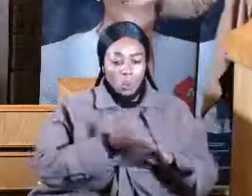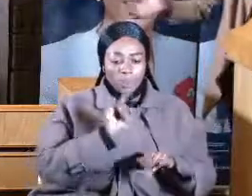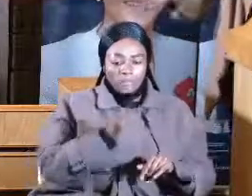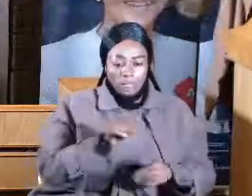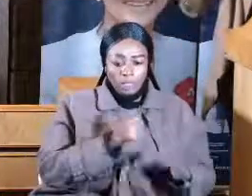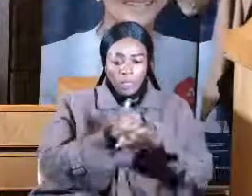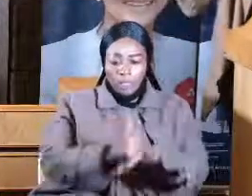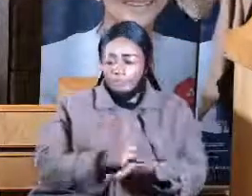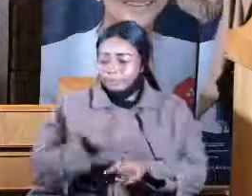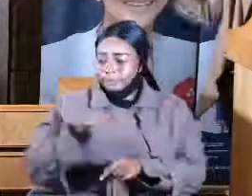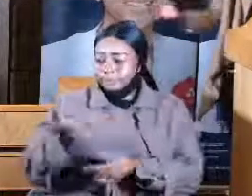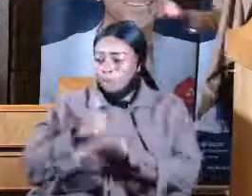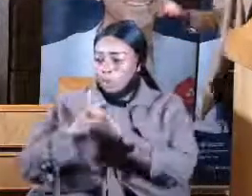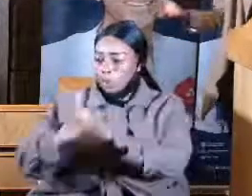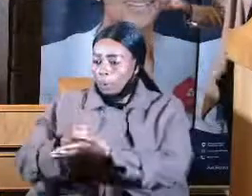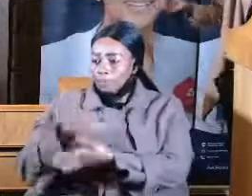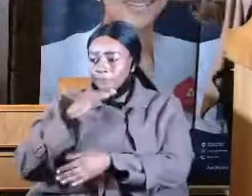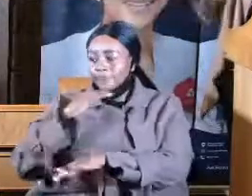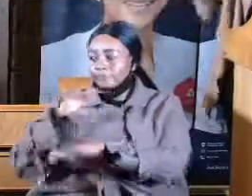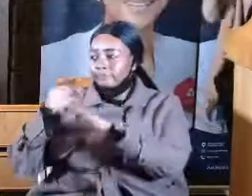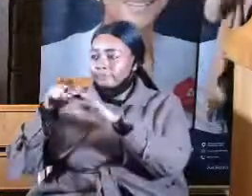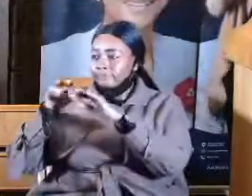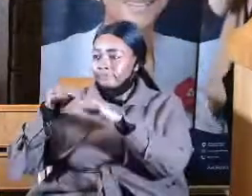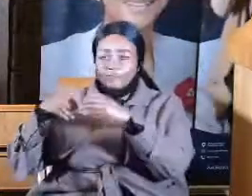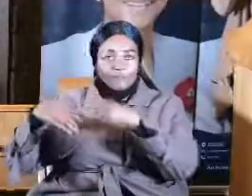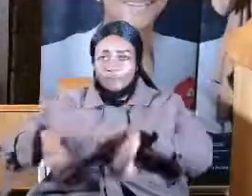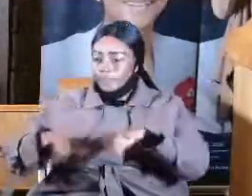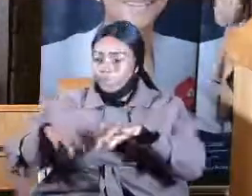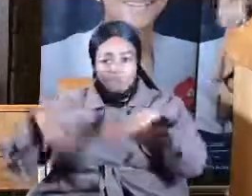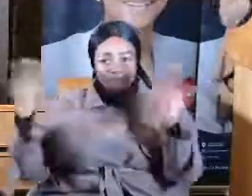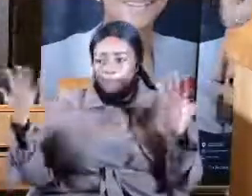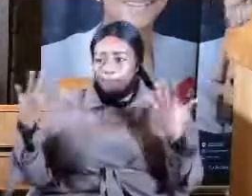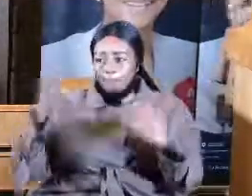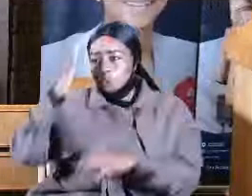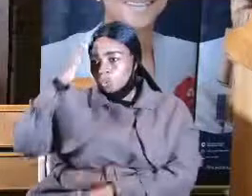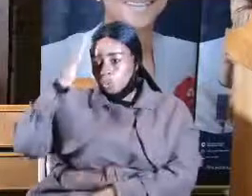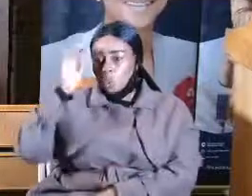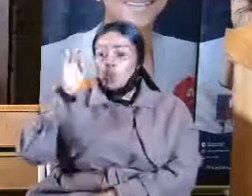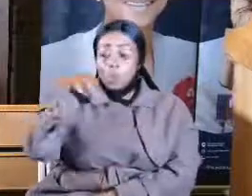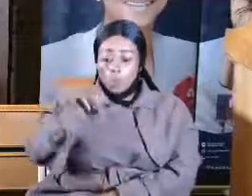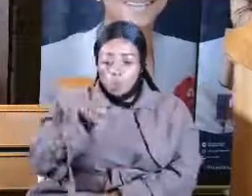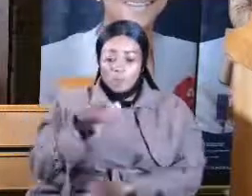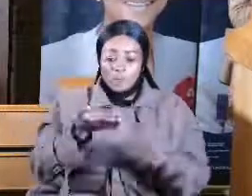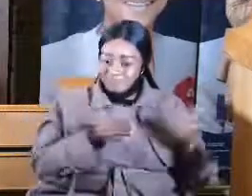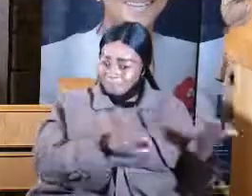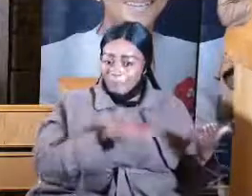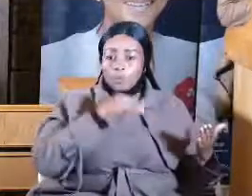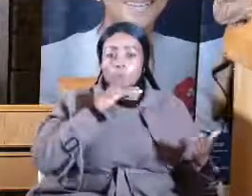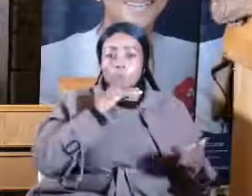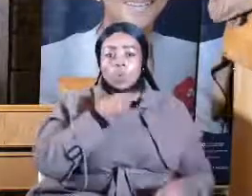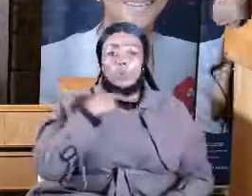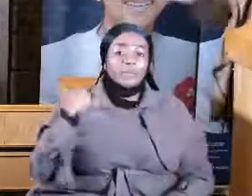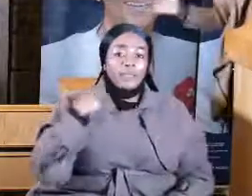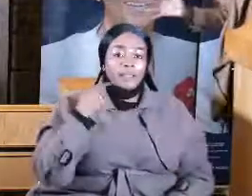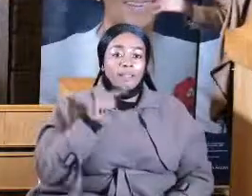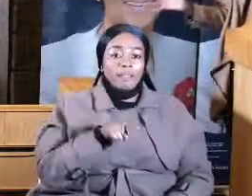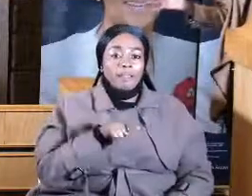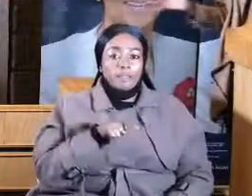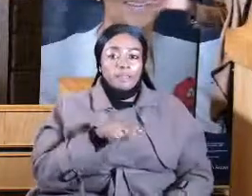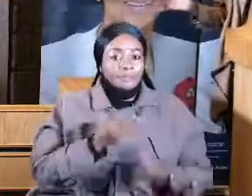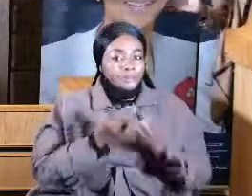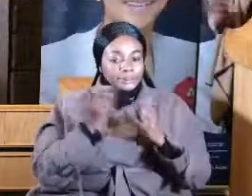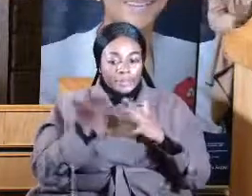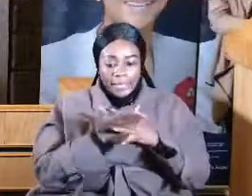the case usually just dies. Even if you know for a fact who killed that trans woman, the case just never gets